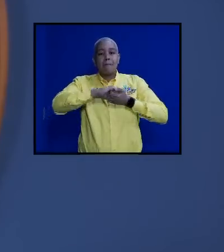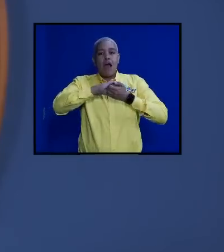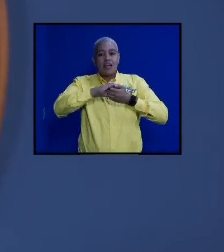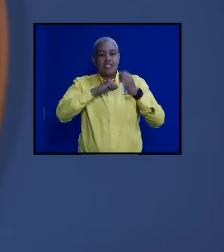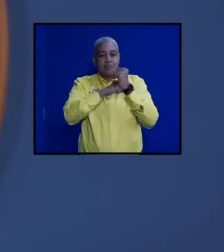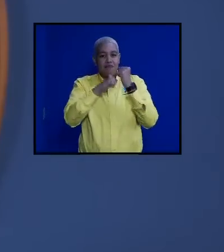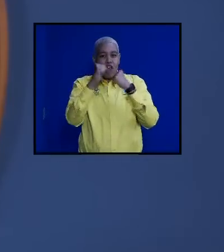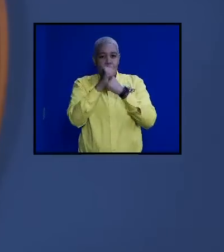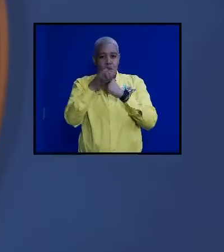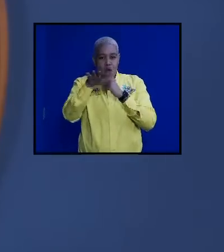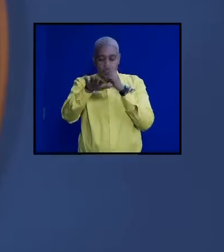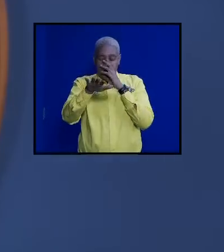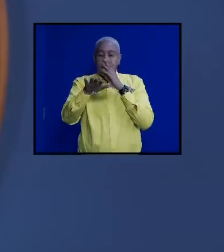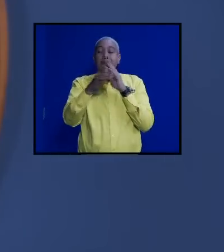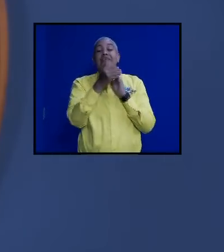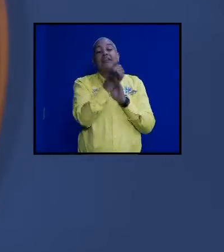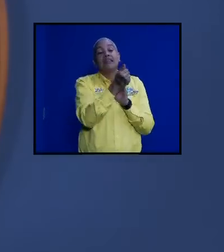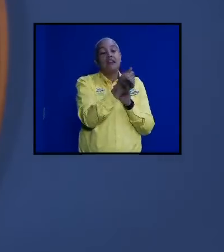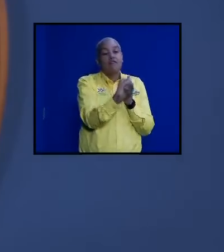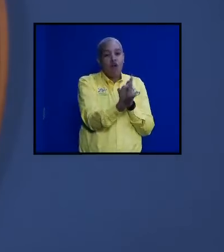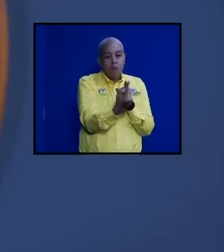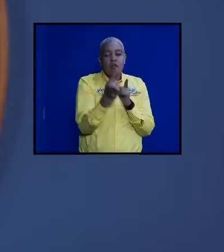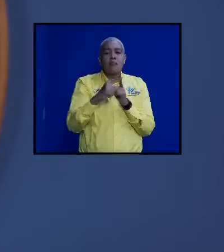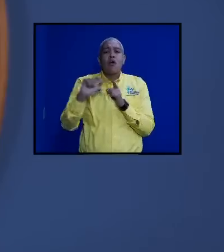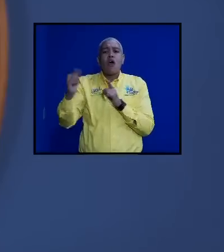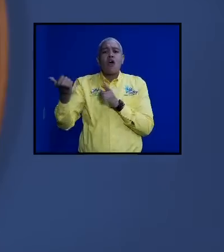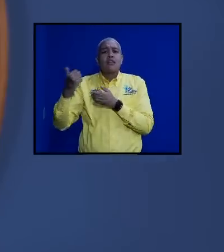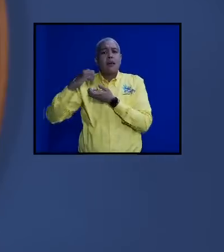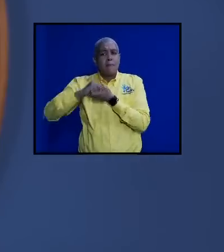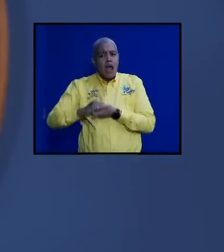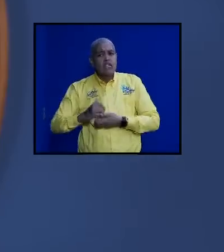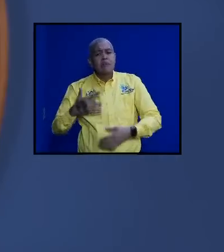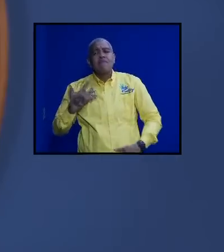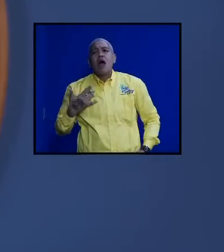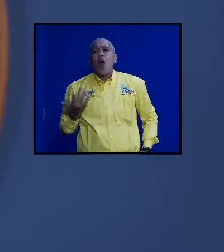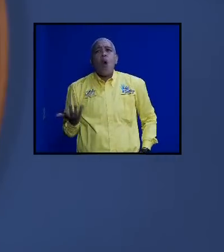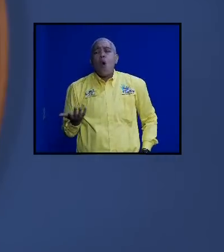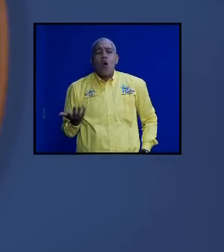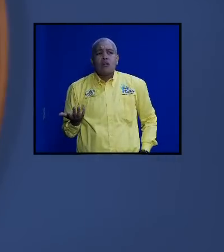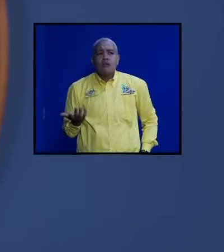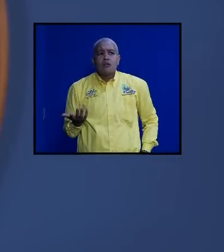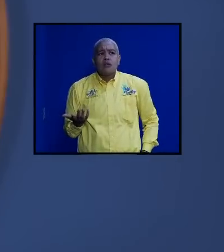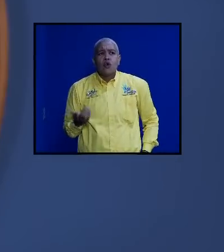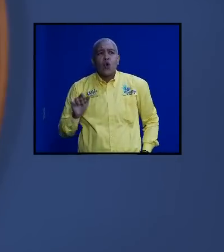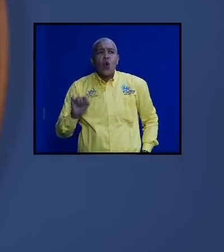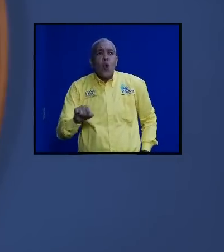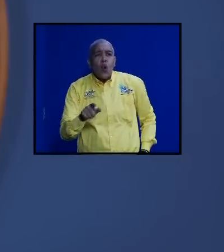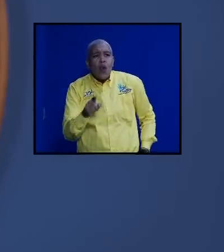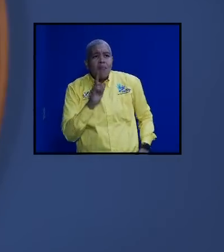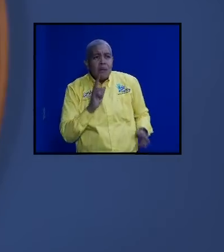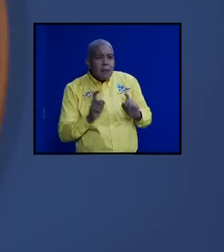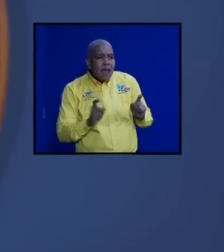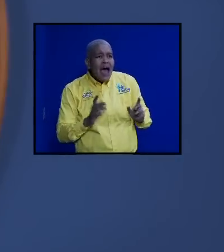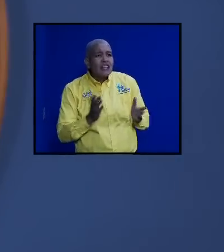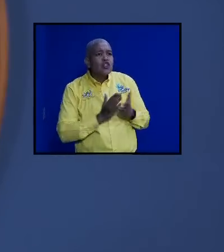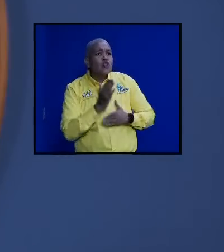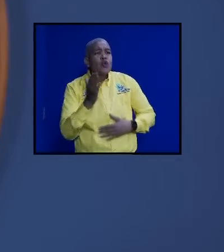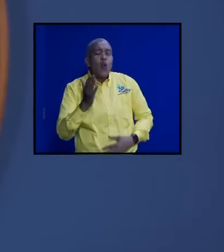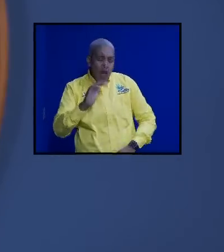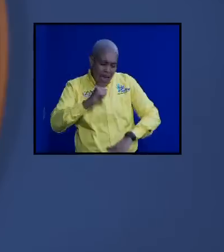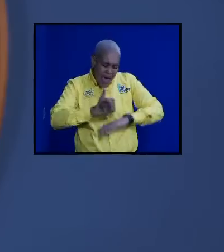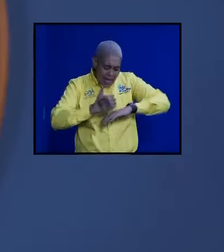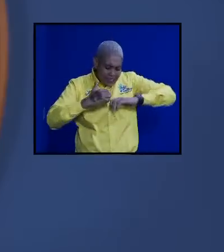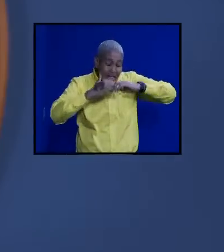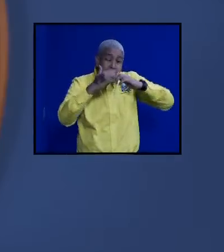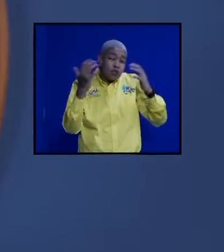framework. The leader of the opposition and others in the partnership felt that it could have been dealt with by